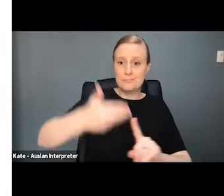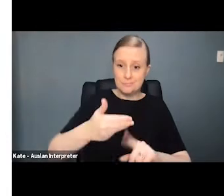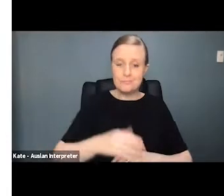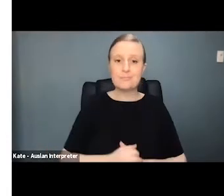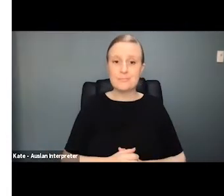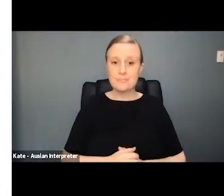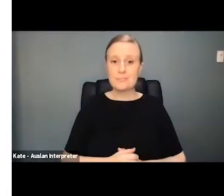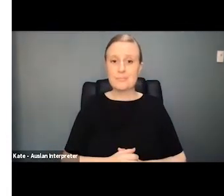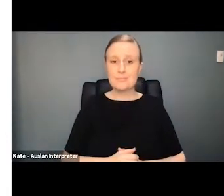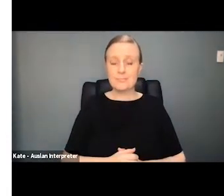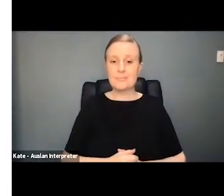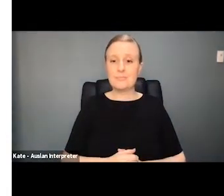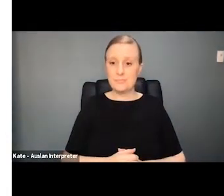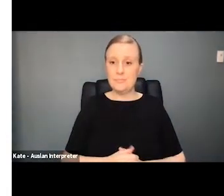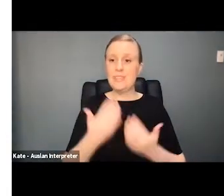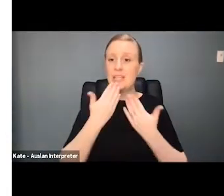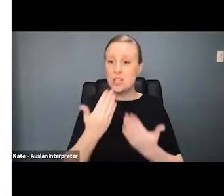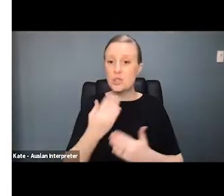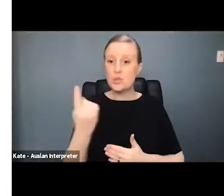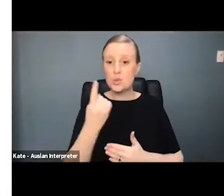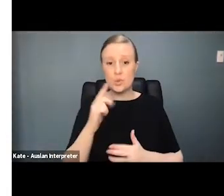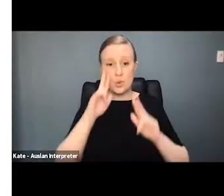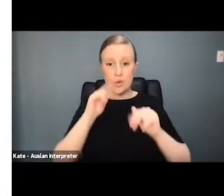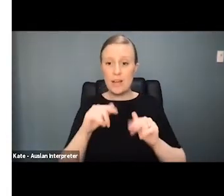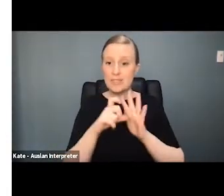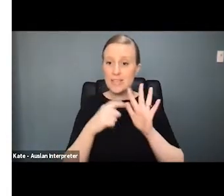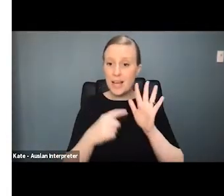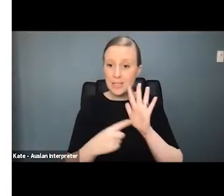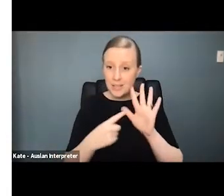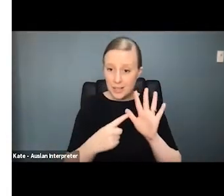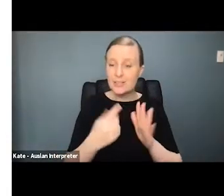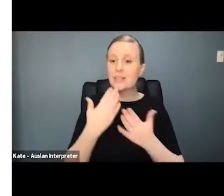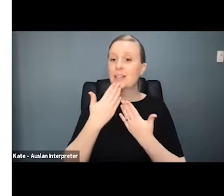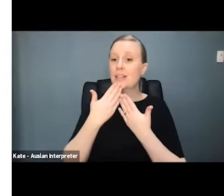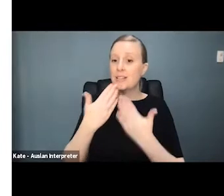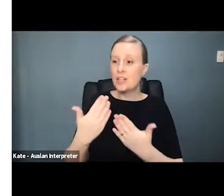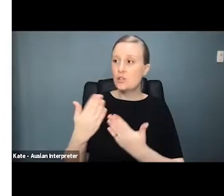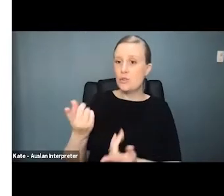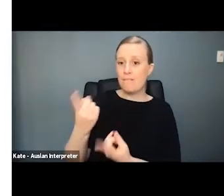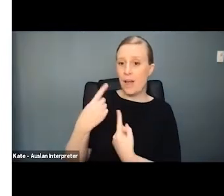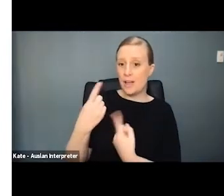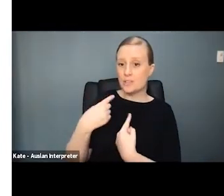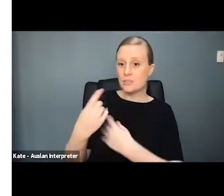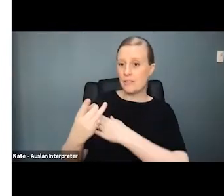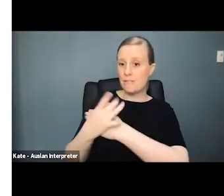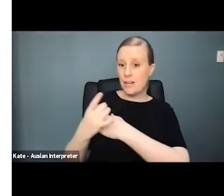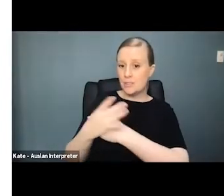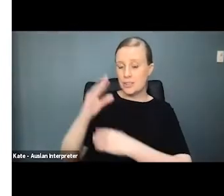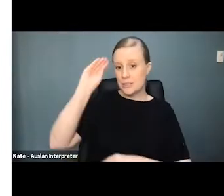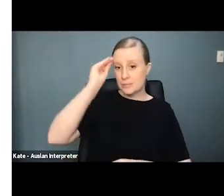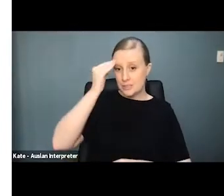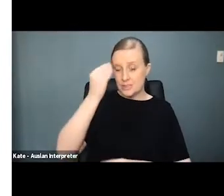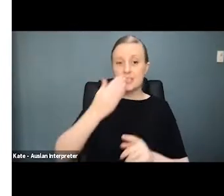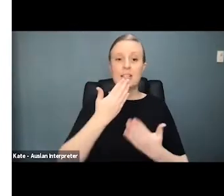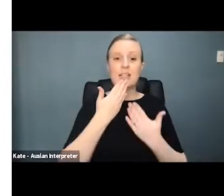data custodians, stakeholders and the advisory committee, as well as ABLE and Students for Sensible Drug Policy for